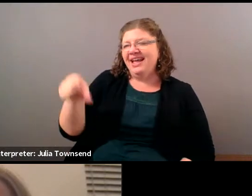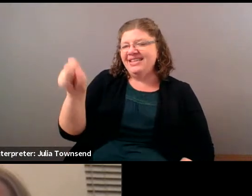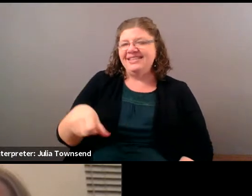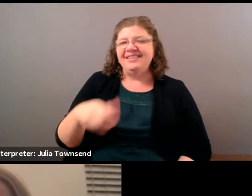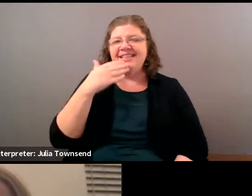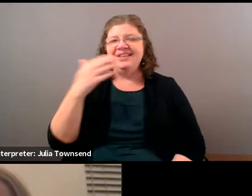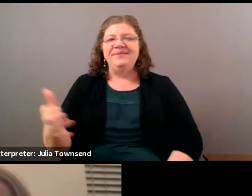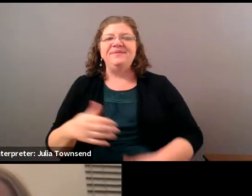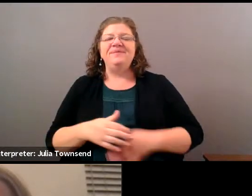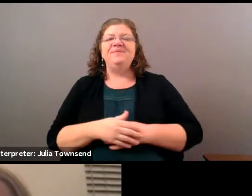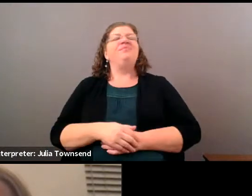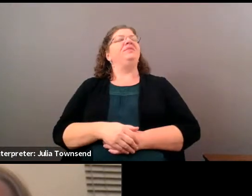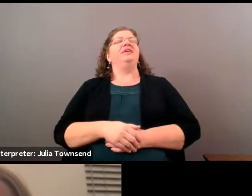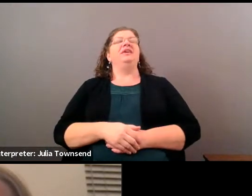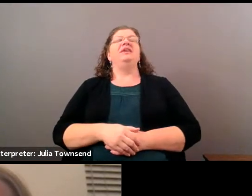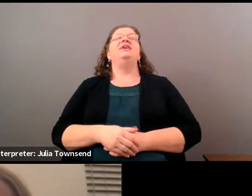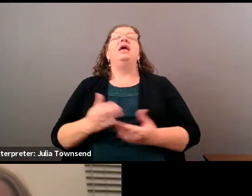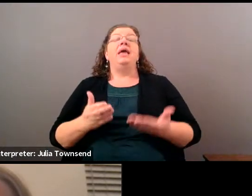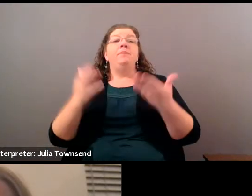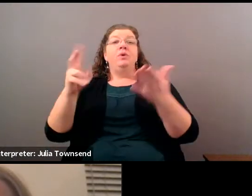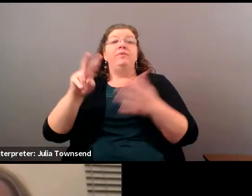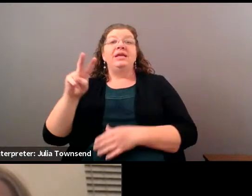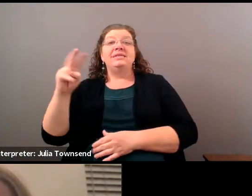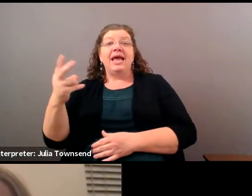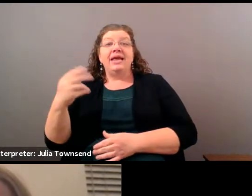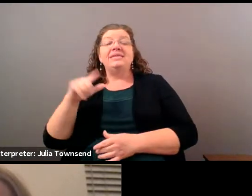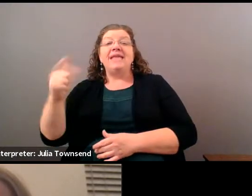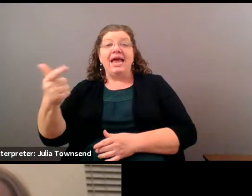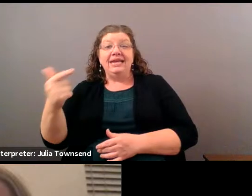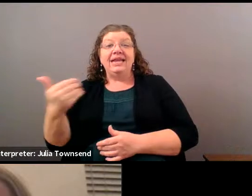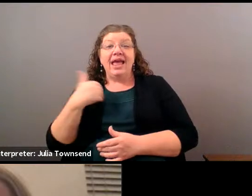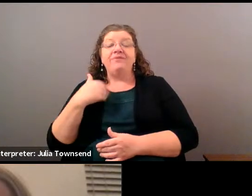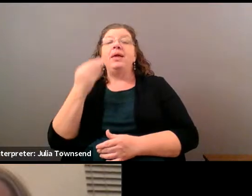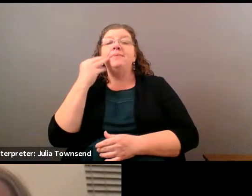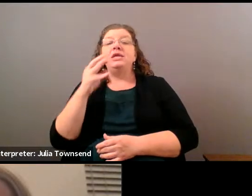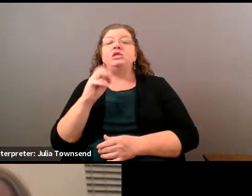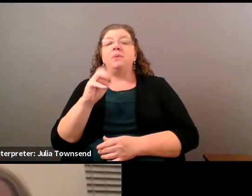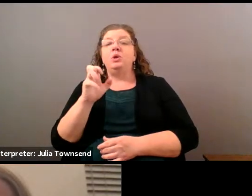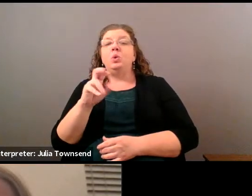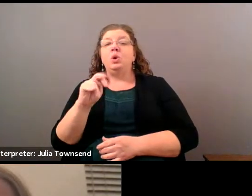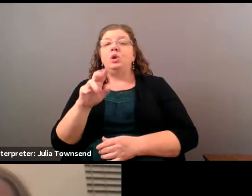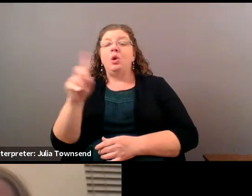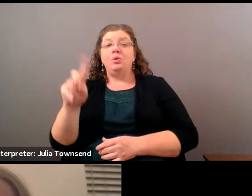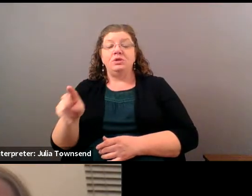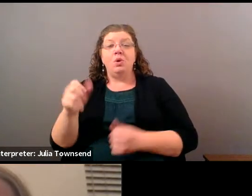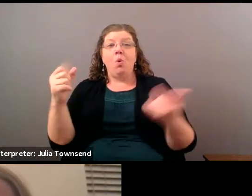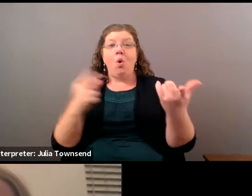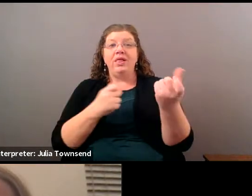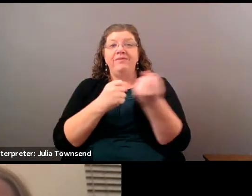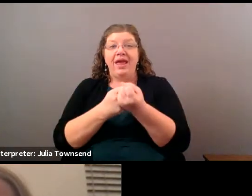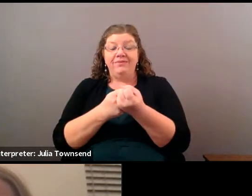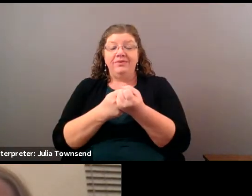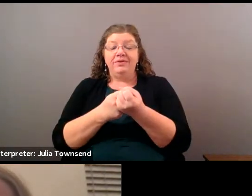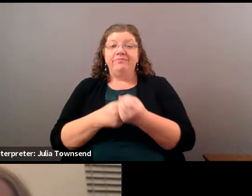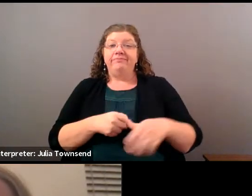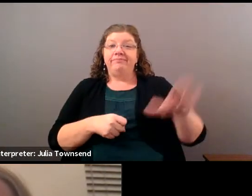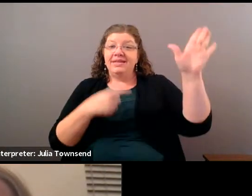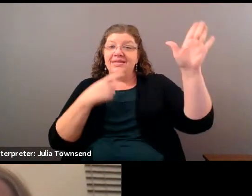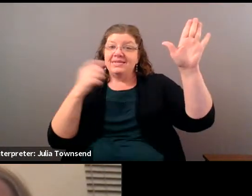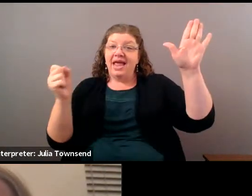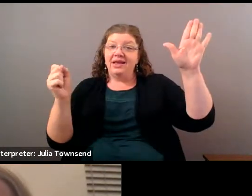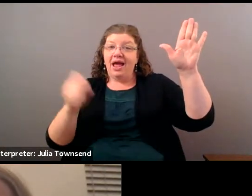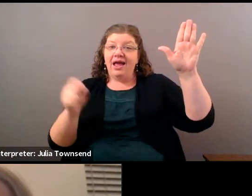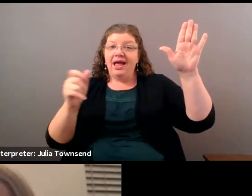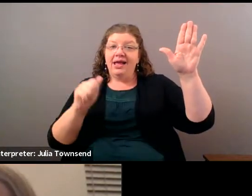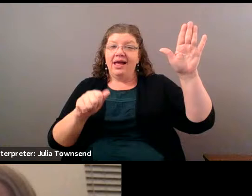Thank you. So moved. And is there a second? Thank you, Ms. Munoz. All in favor, please signify by raising your hand and